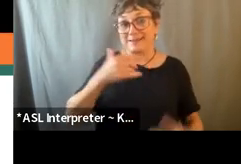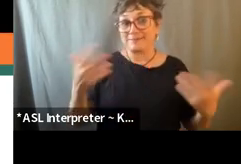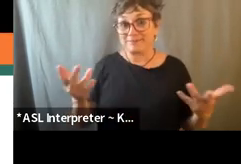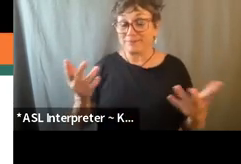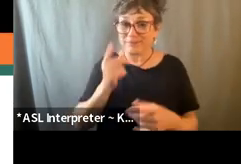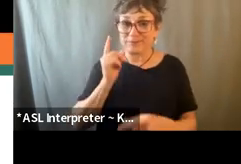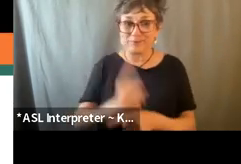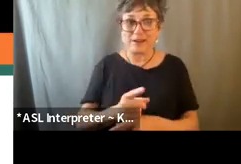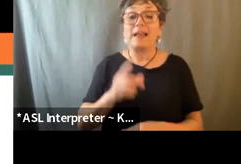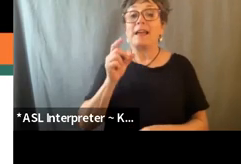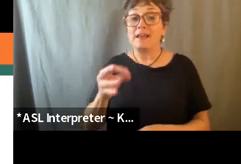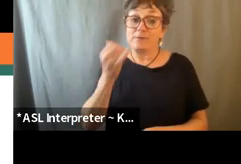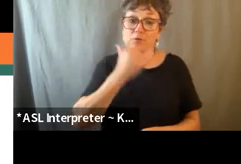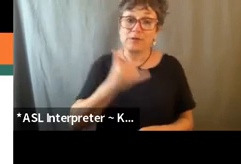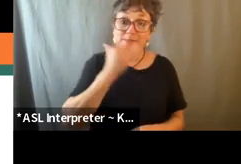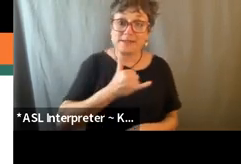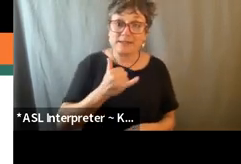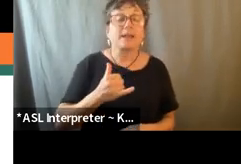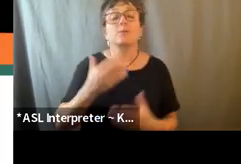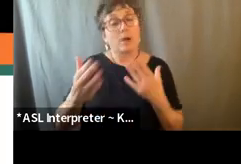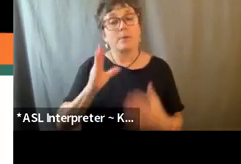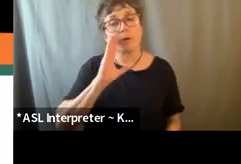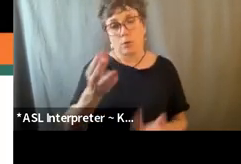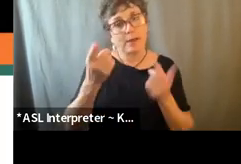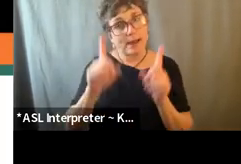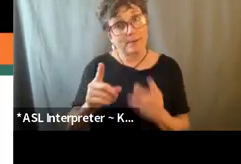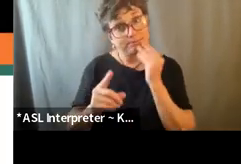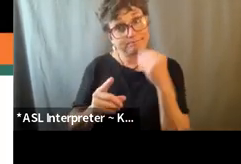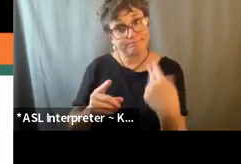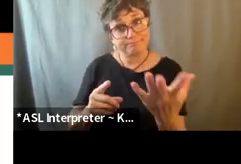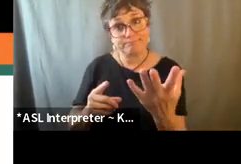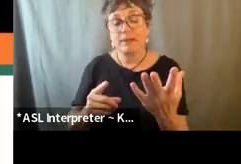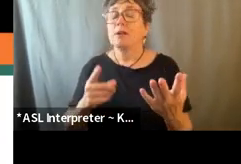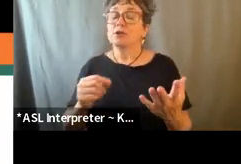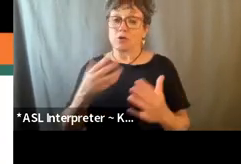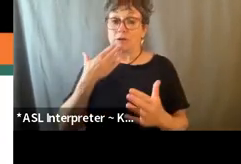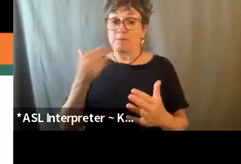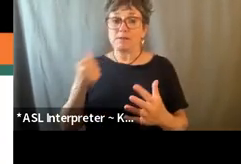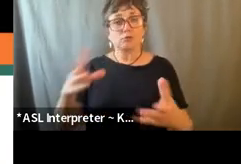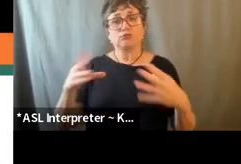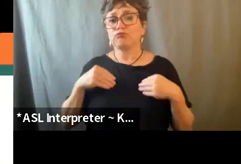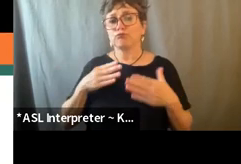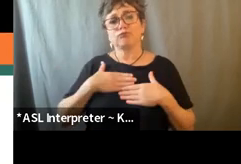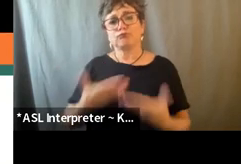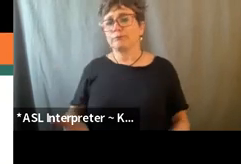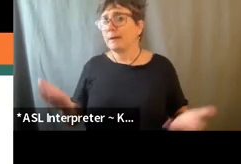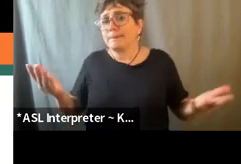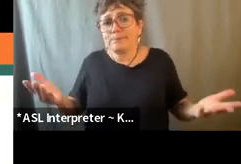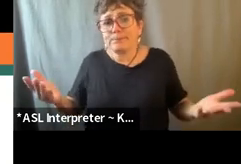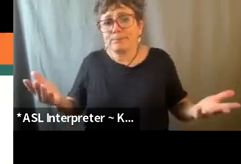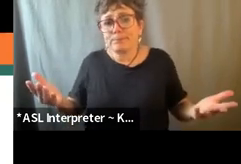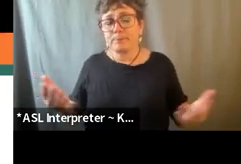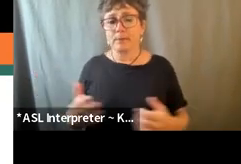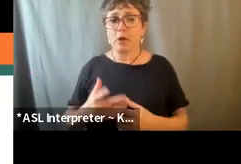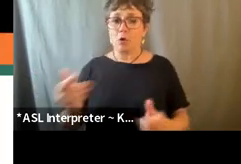were to be a mistake, and there probably will be, the best thing is to just own up to it. And I think, we've all